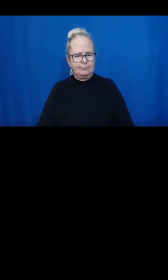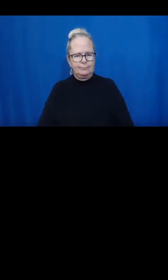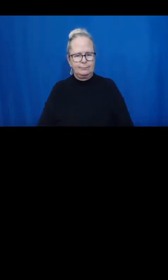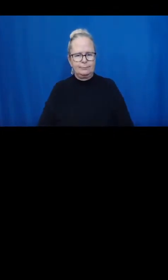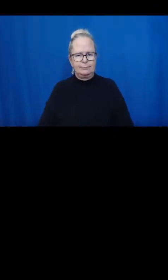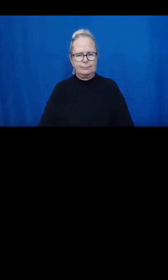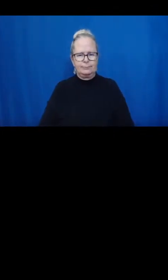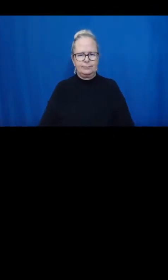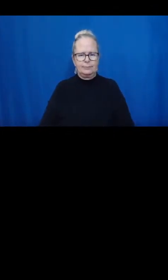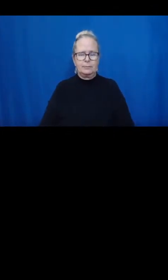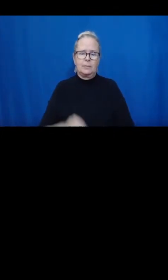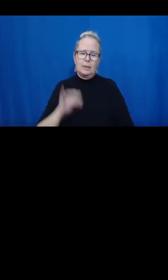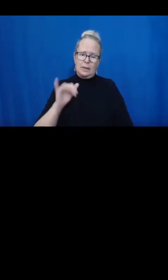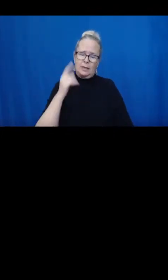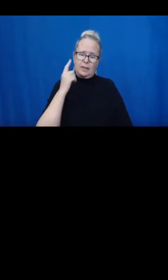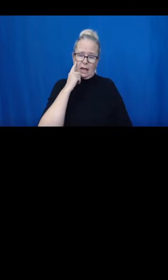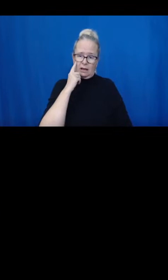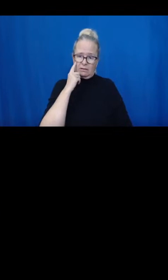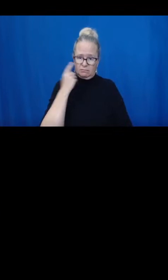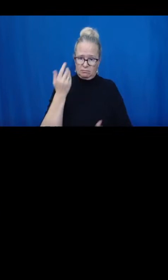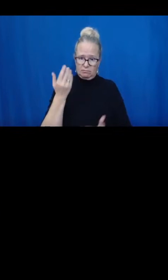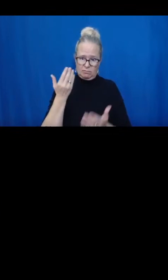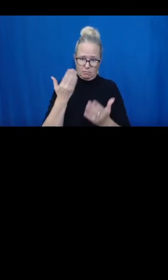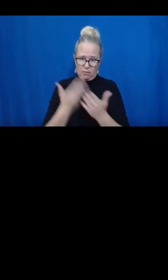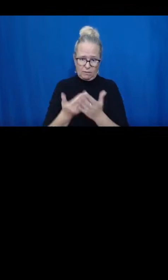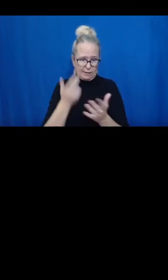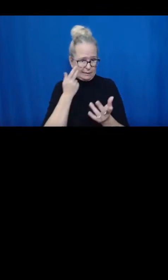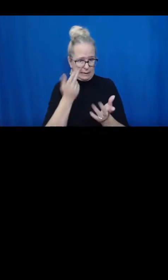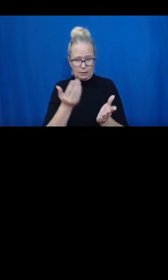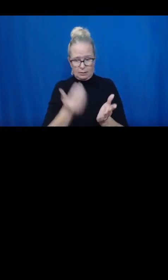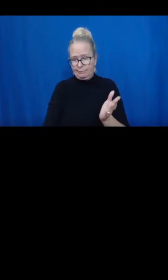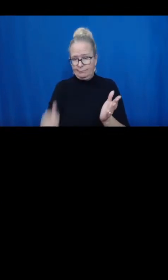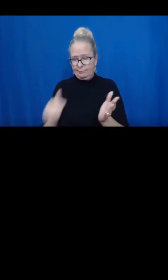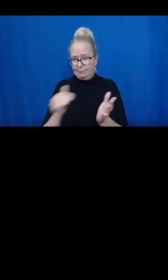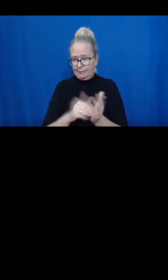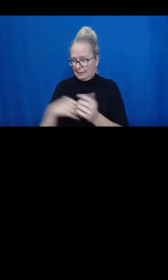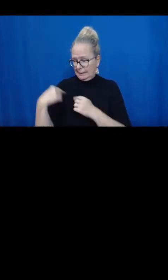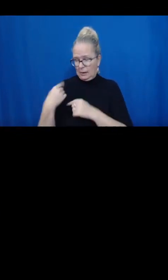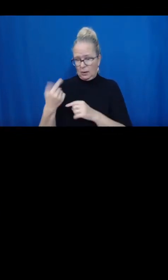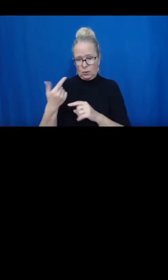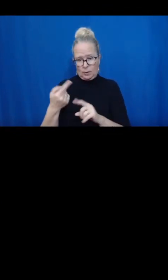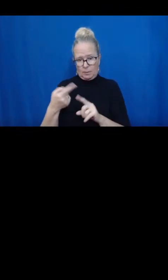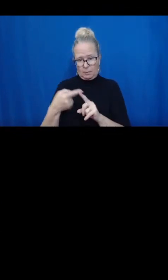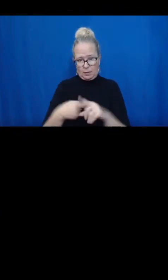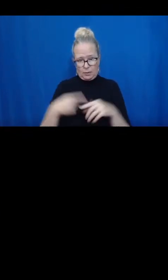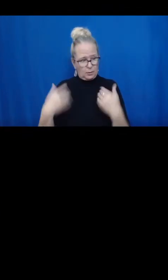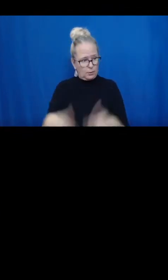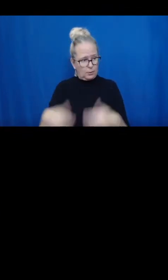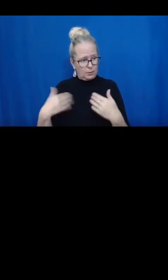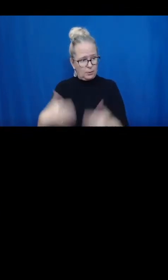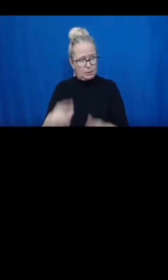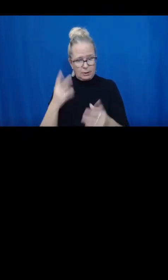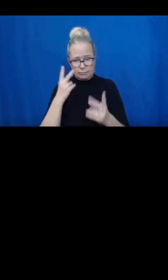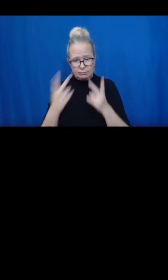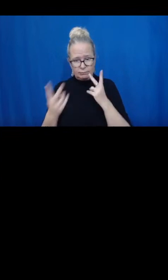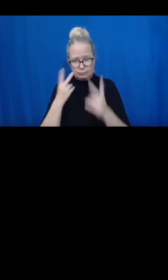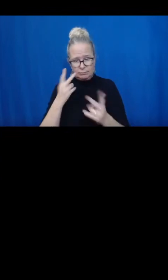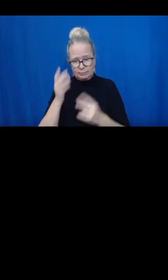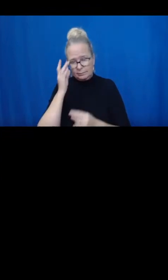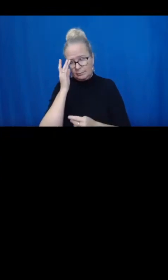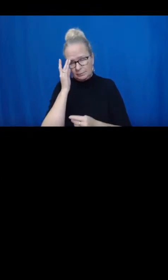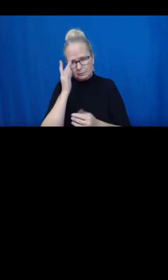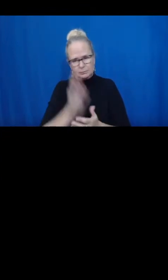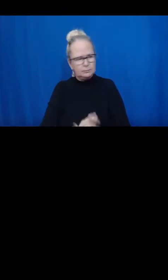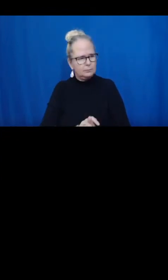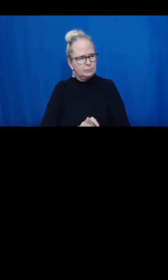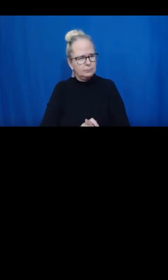how science was able to use its past learning to create vaccines.